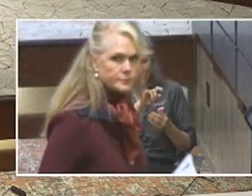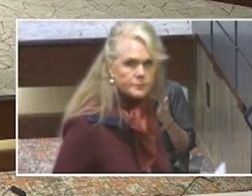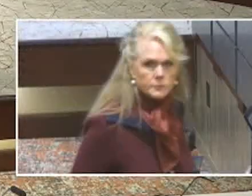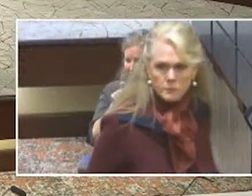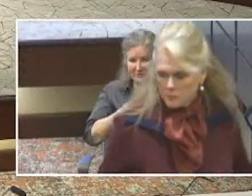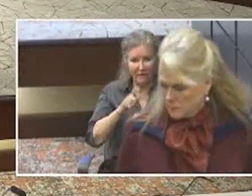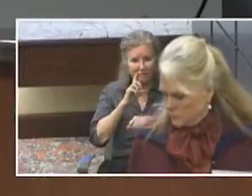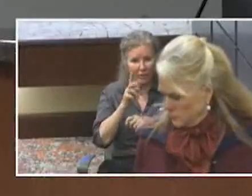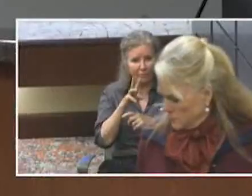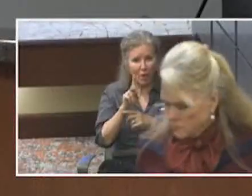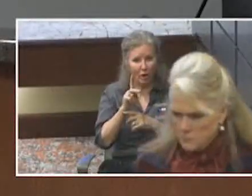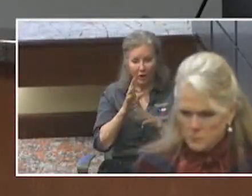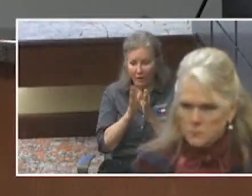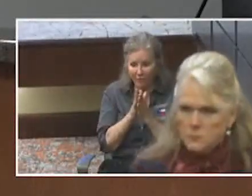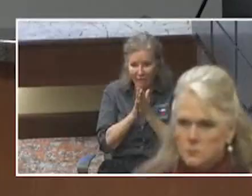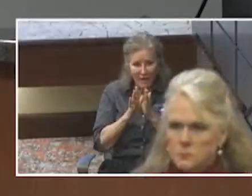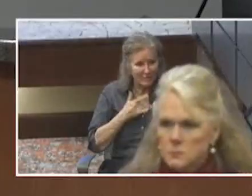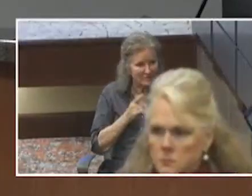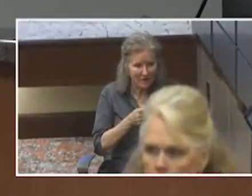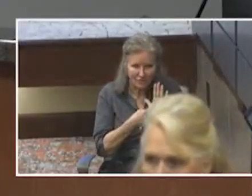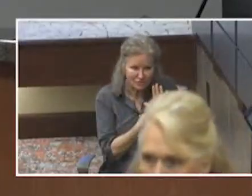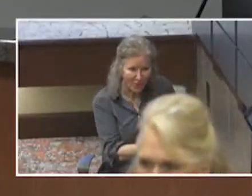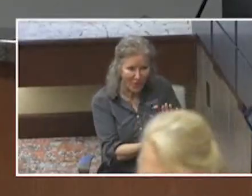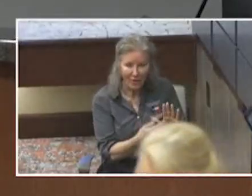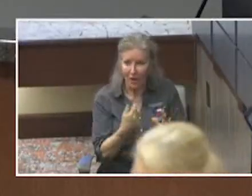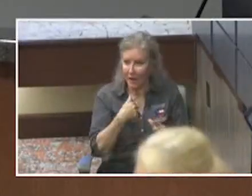know that we're ahead of, on schedule and on budget.